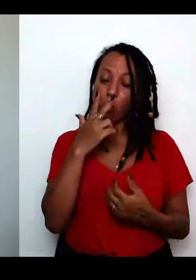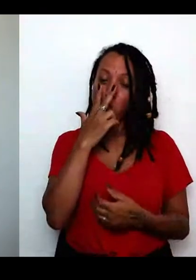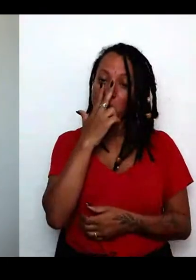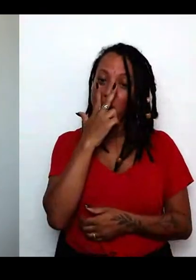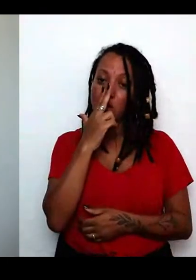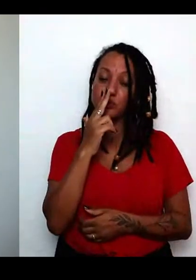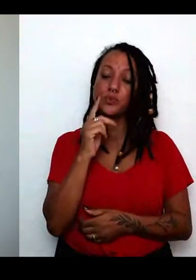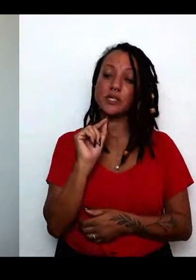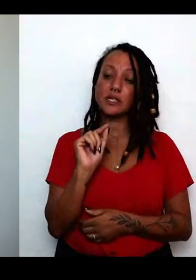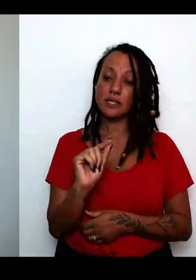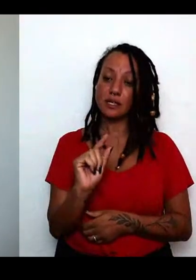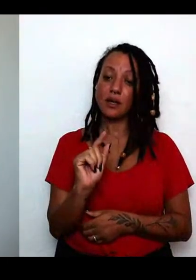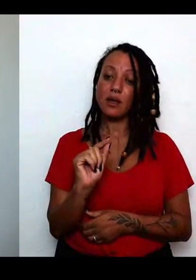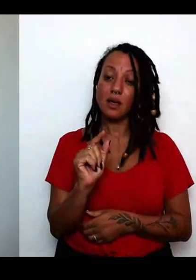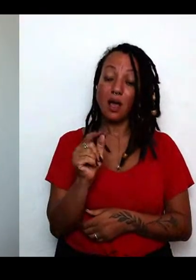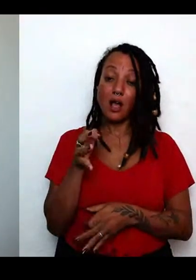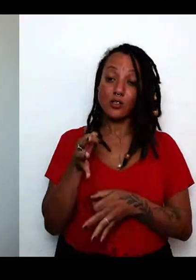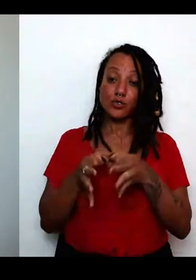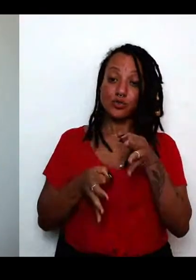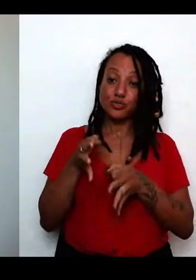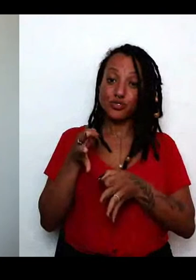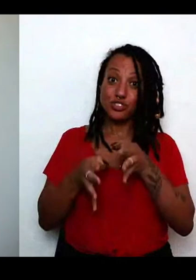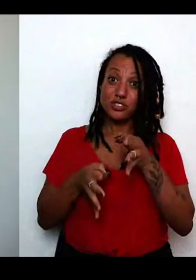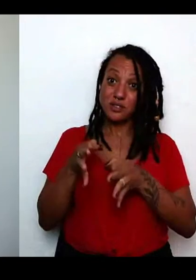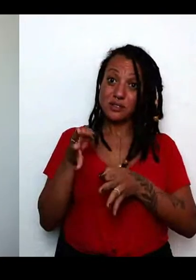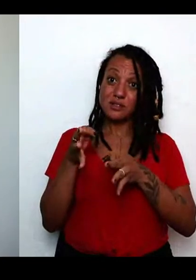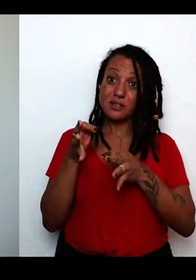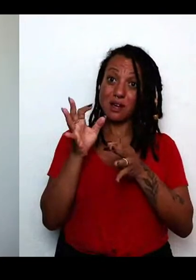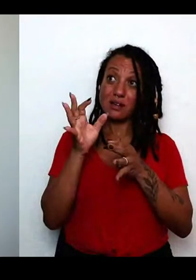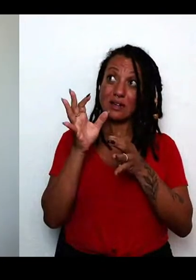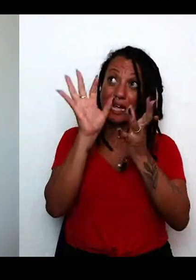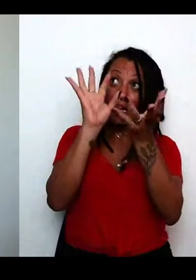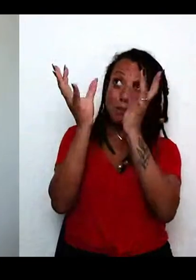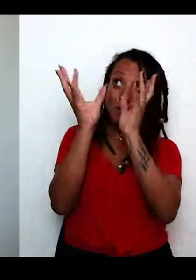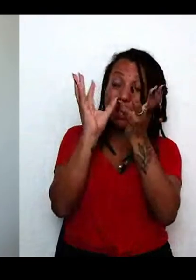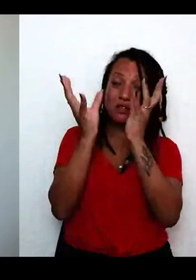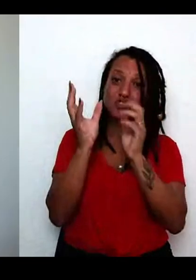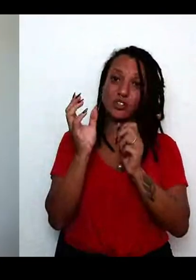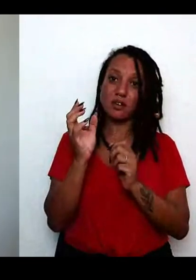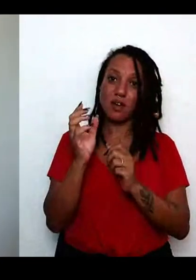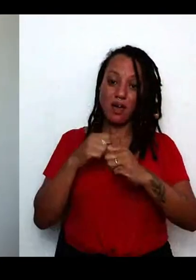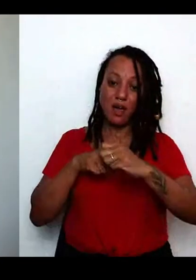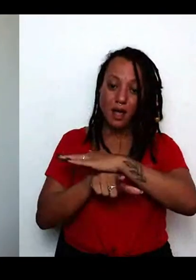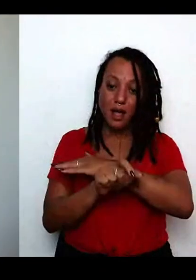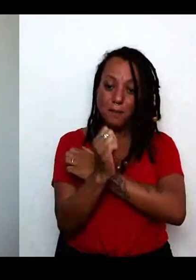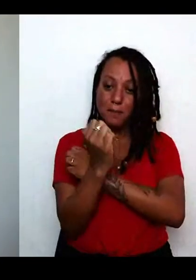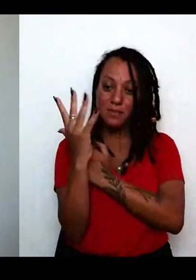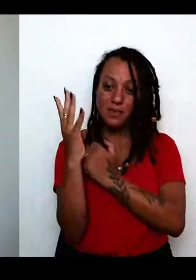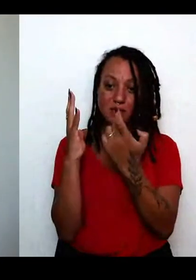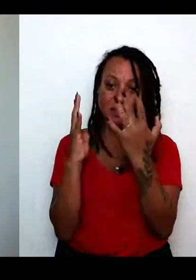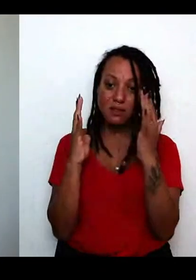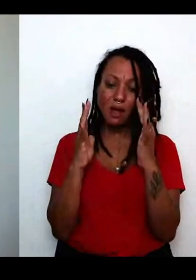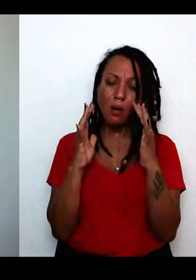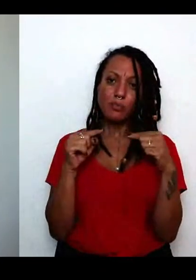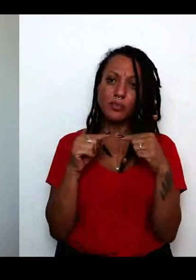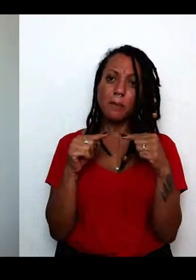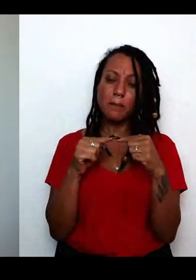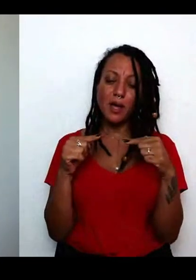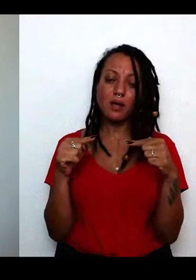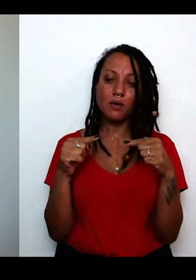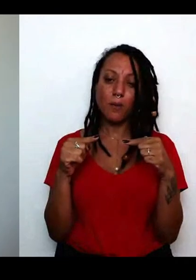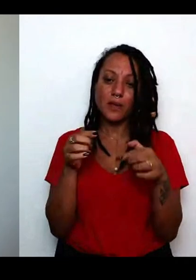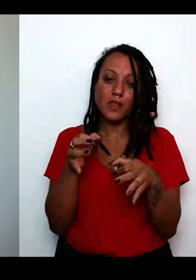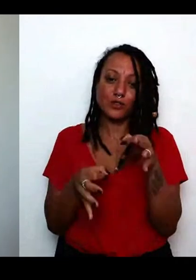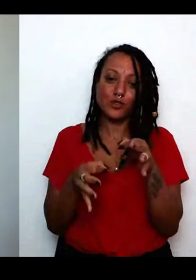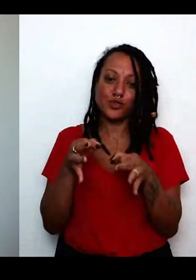and they come out of the social justice movements so it's not that the environmental justice movement is not so much